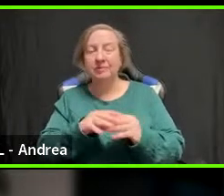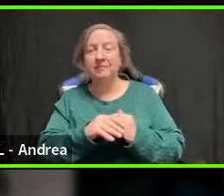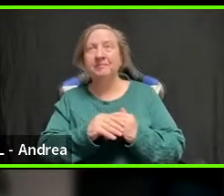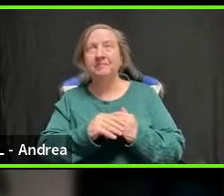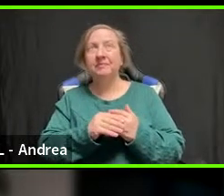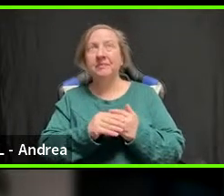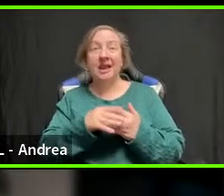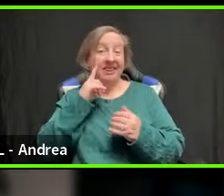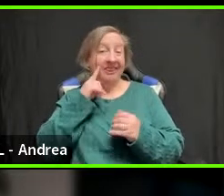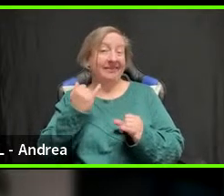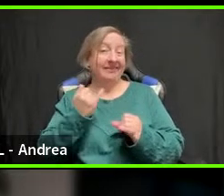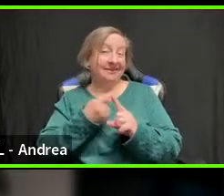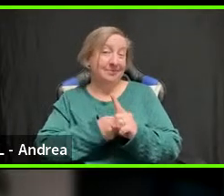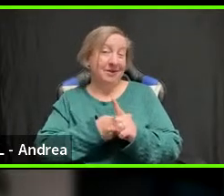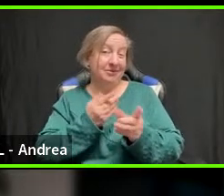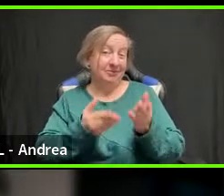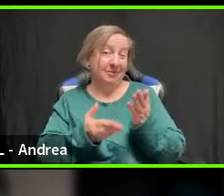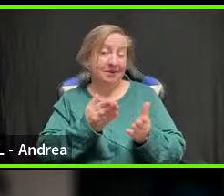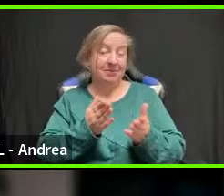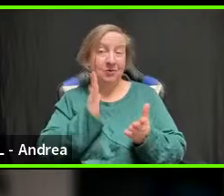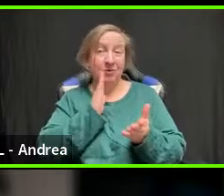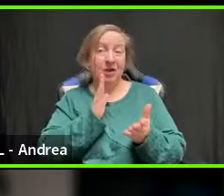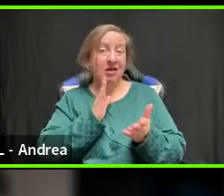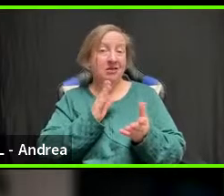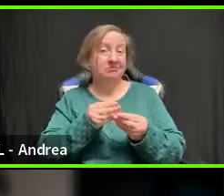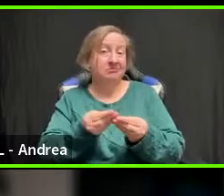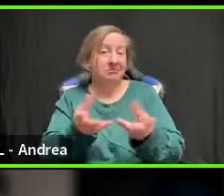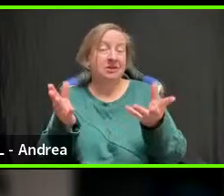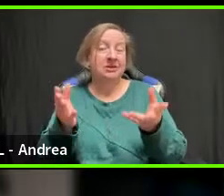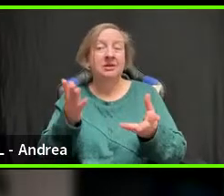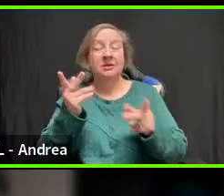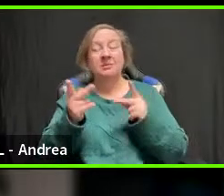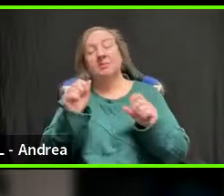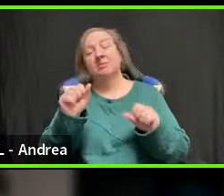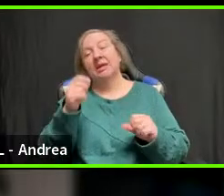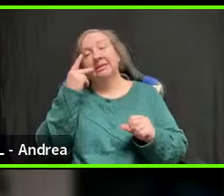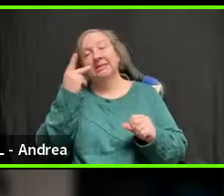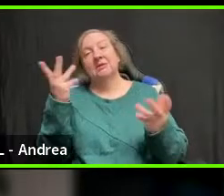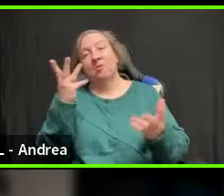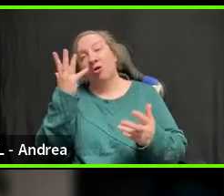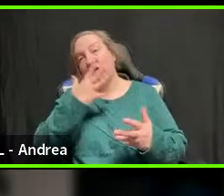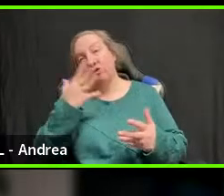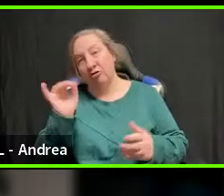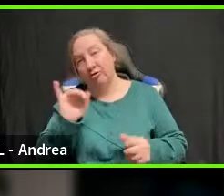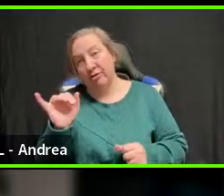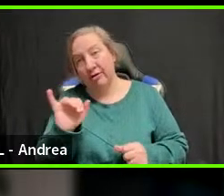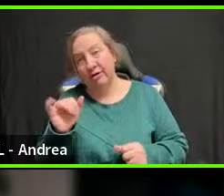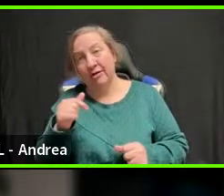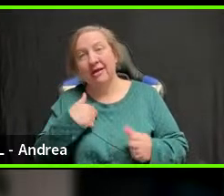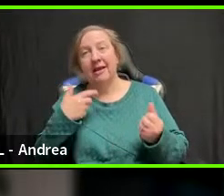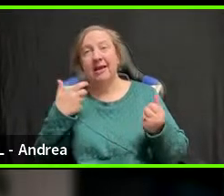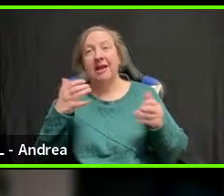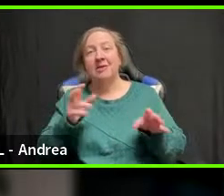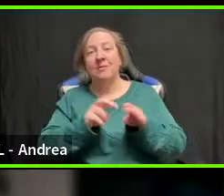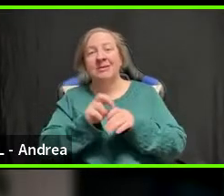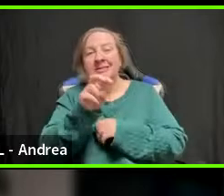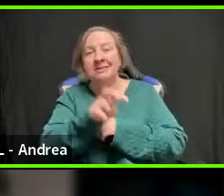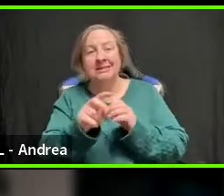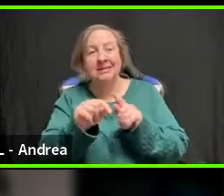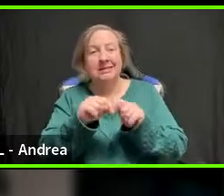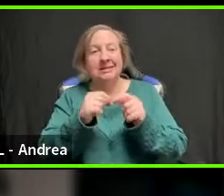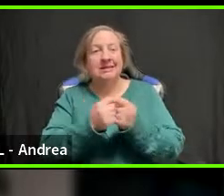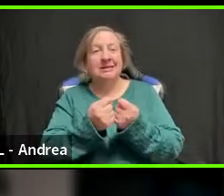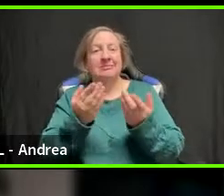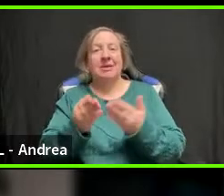potentially this month out, so folks can see what those look like. So I don't want to get ahead of the team. Maybe Kimberly